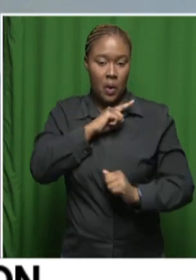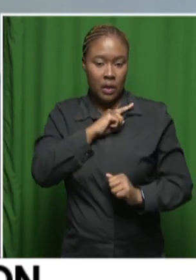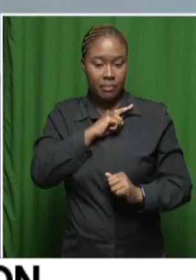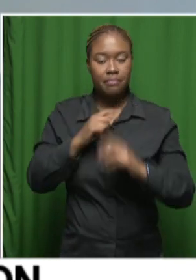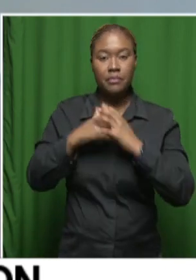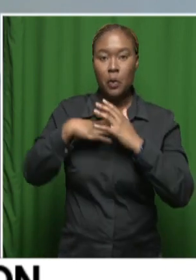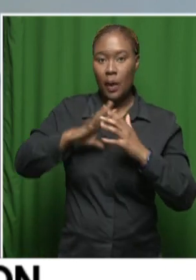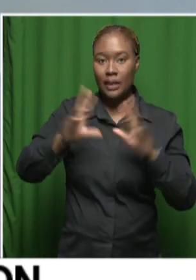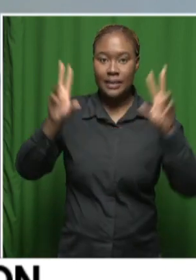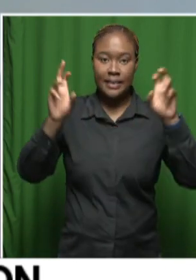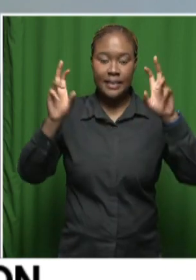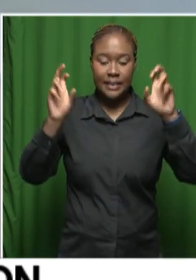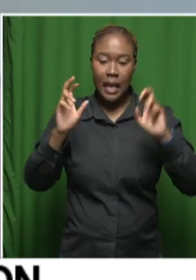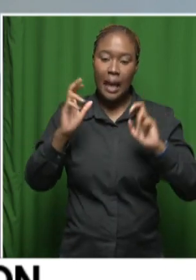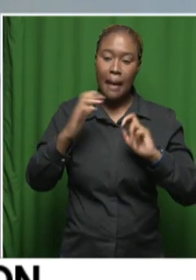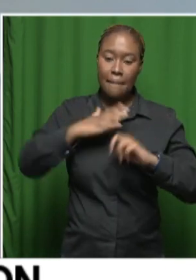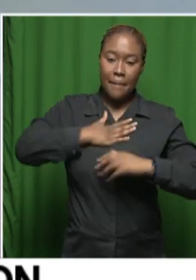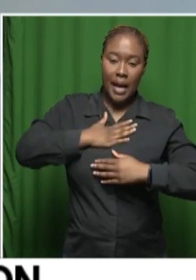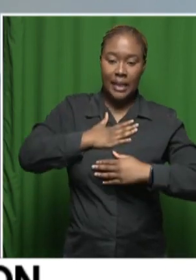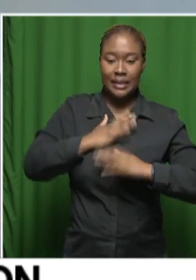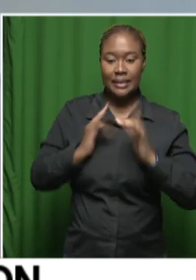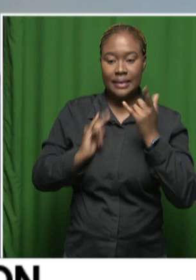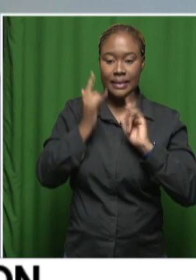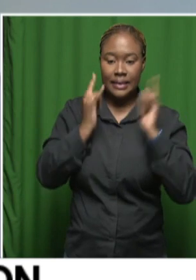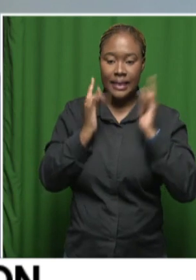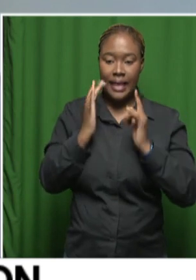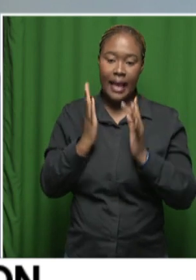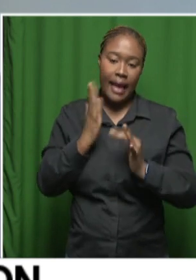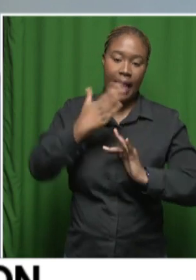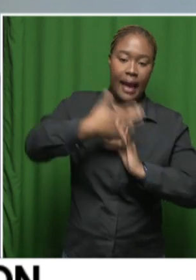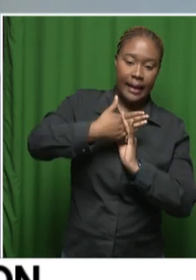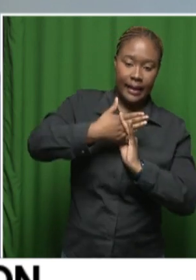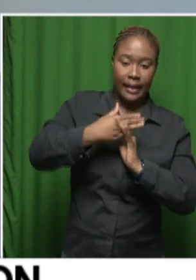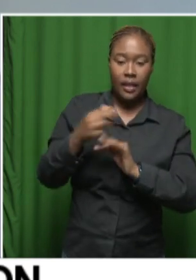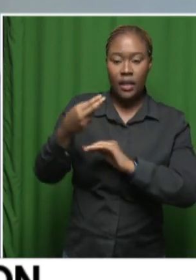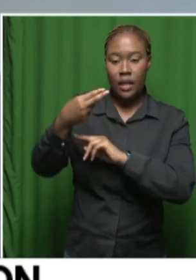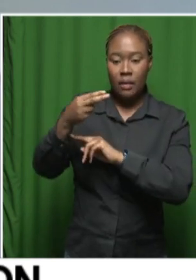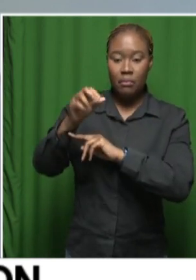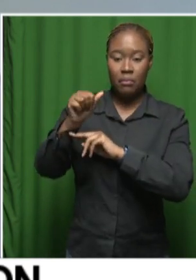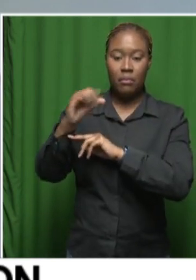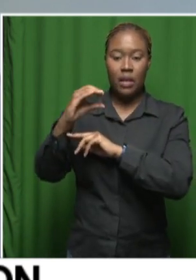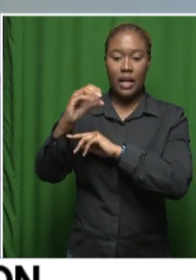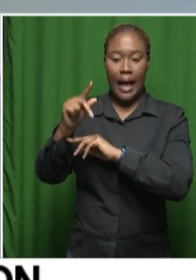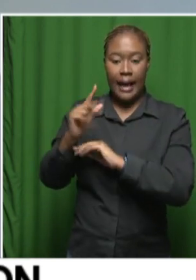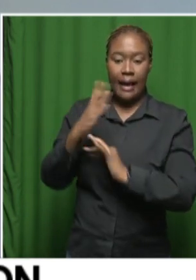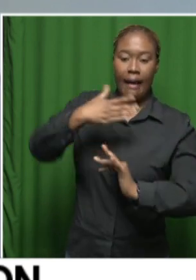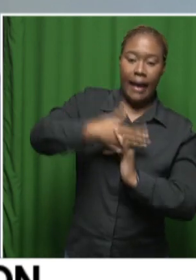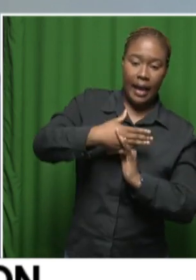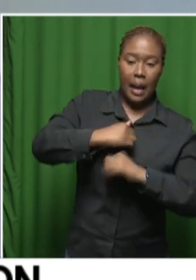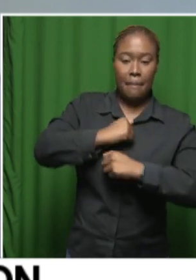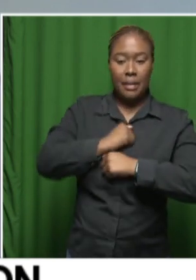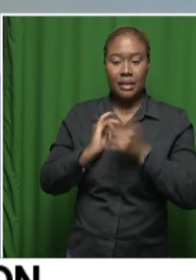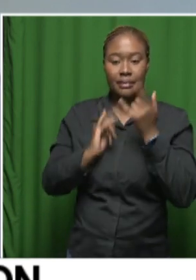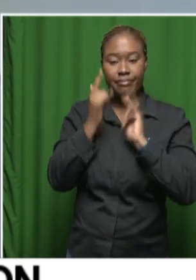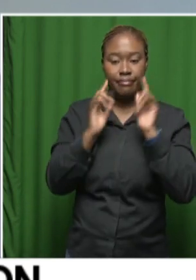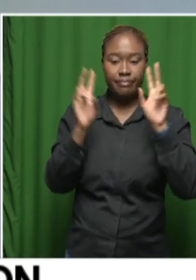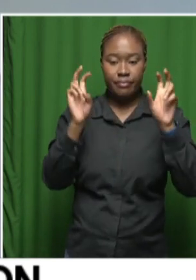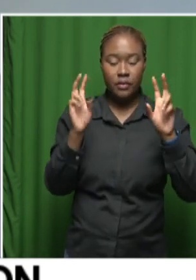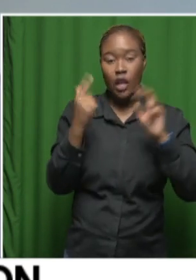City, as we call it, strategy. So what happened is, just to give you a little bit of context, last year in